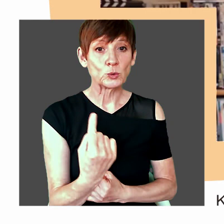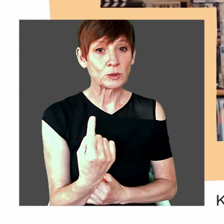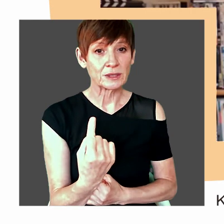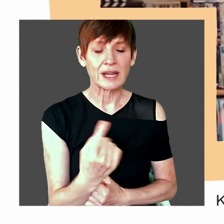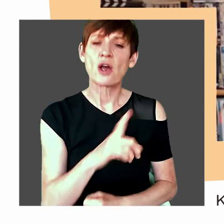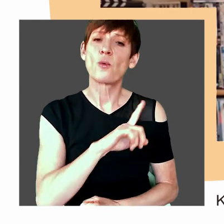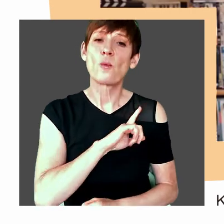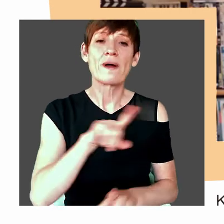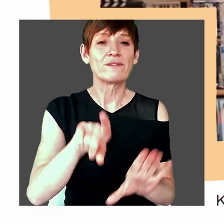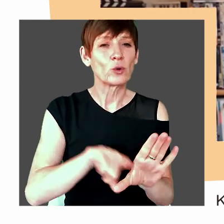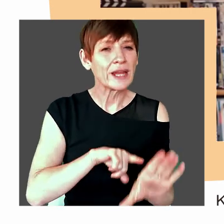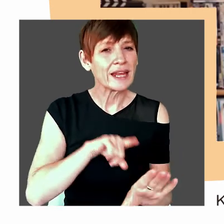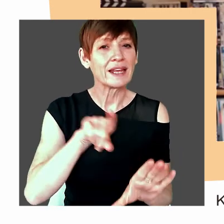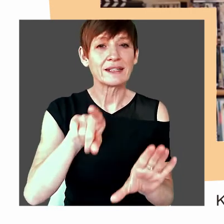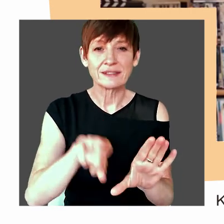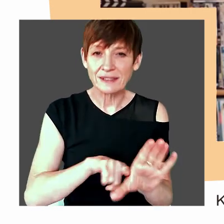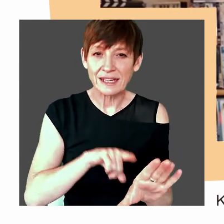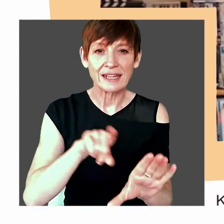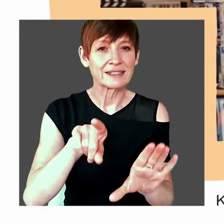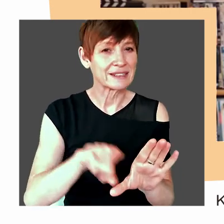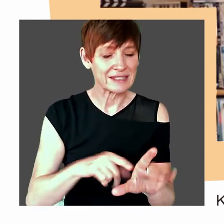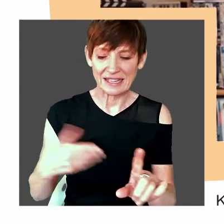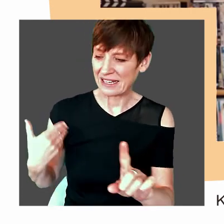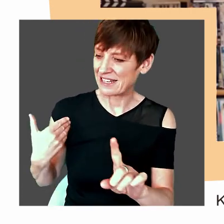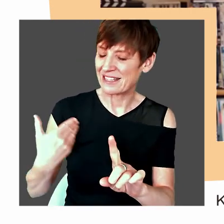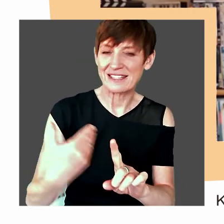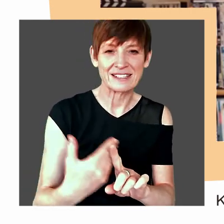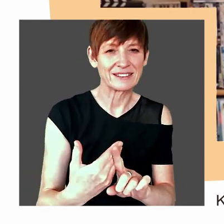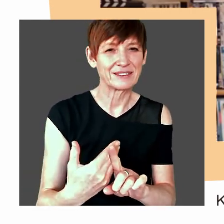years, there have been very rigid,